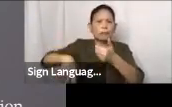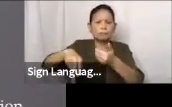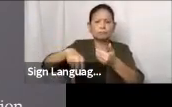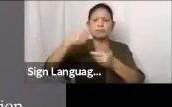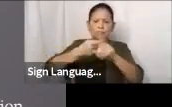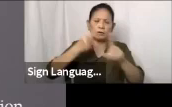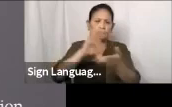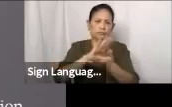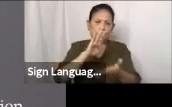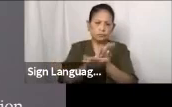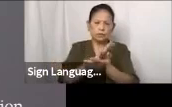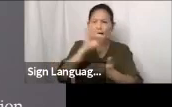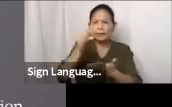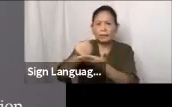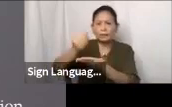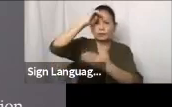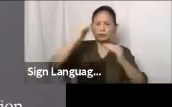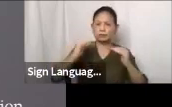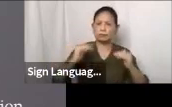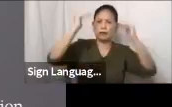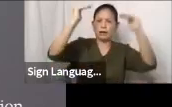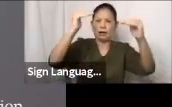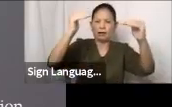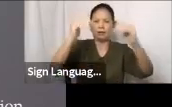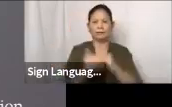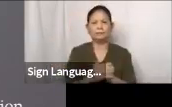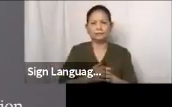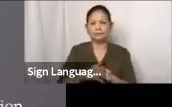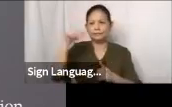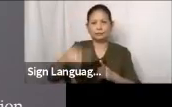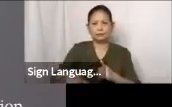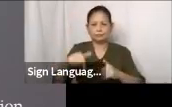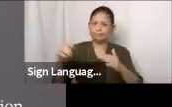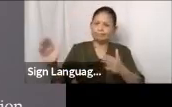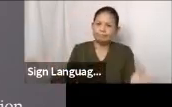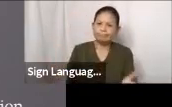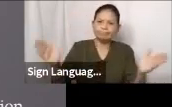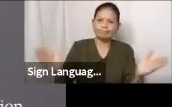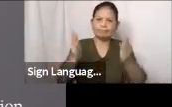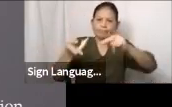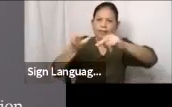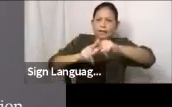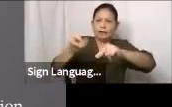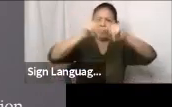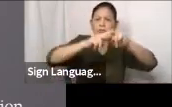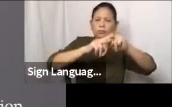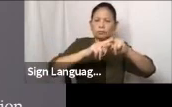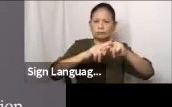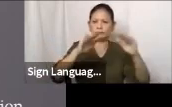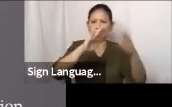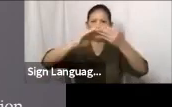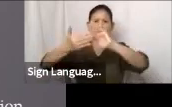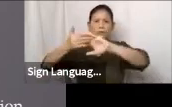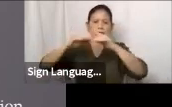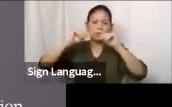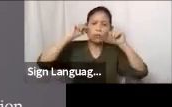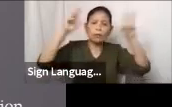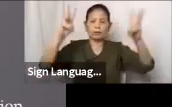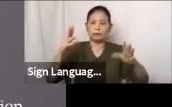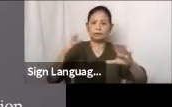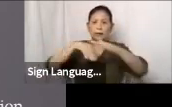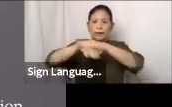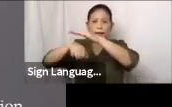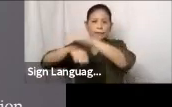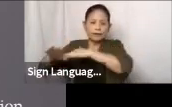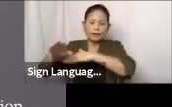to higher levels. Increase community awareness to ensure equal rights access in every phase